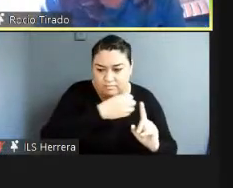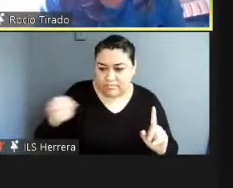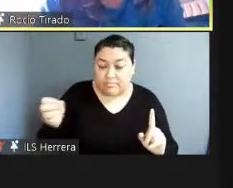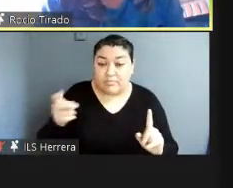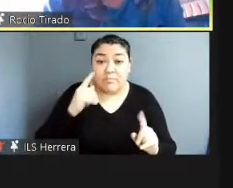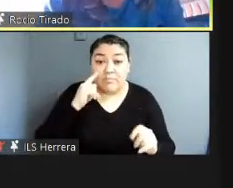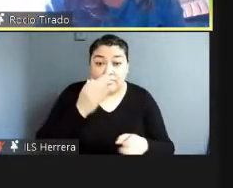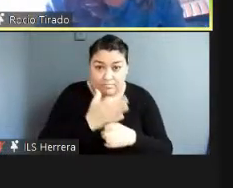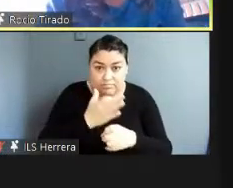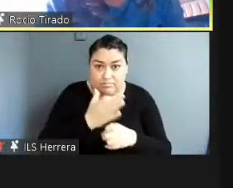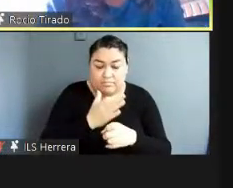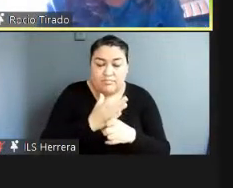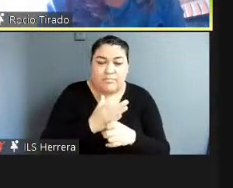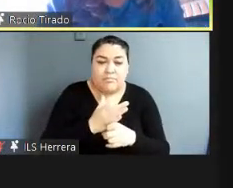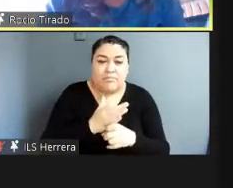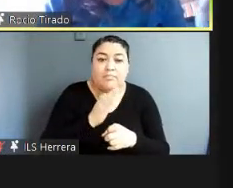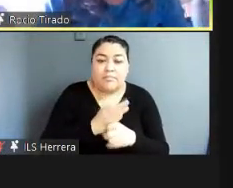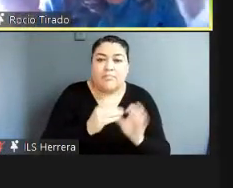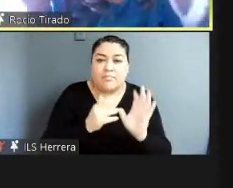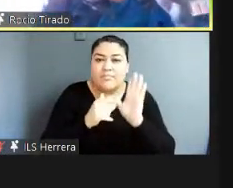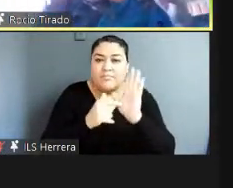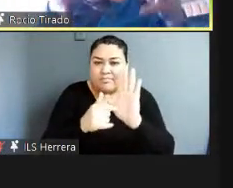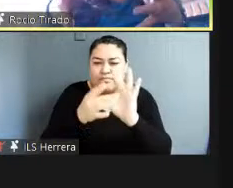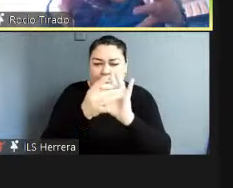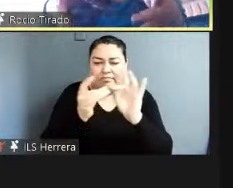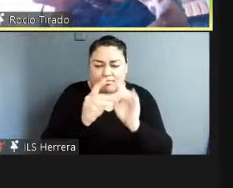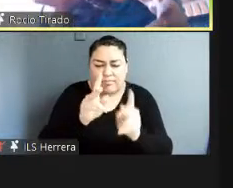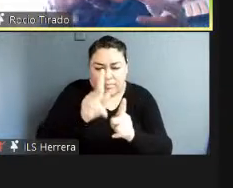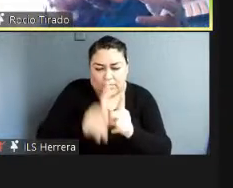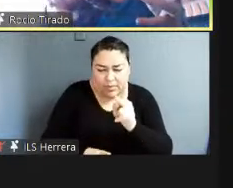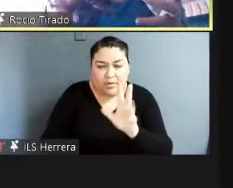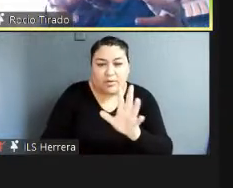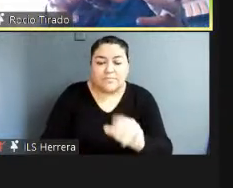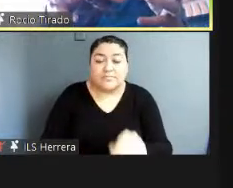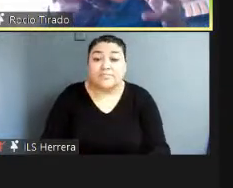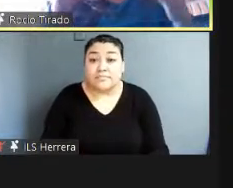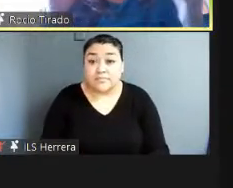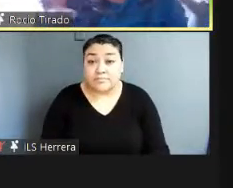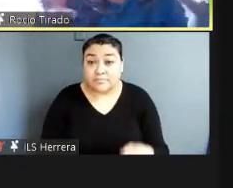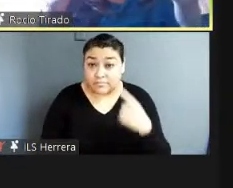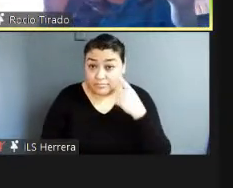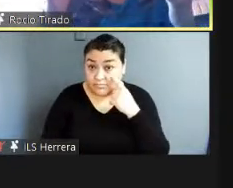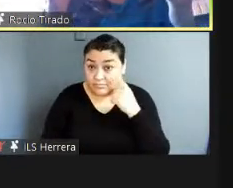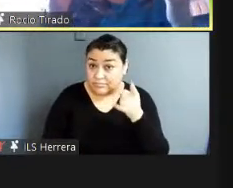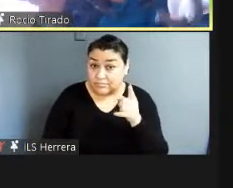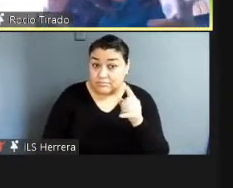the 7 steps that have led to the update of our curriculum.